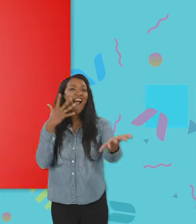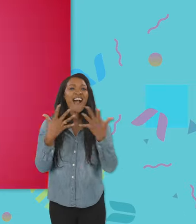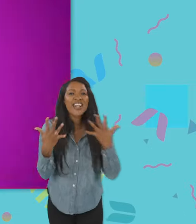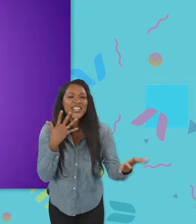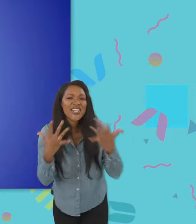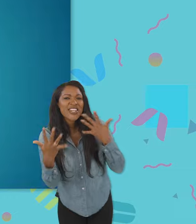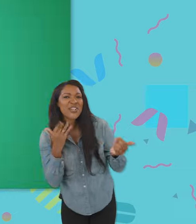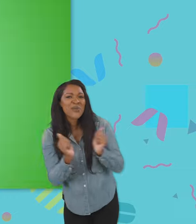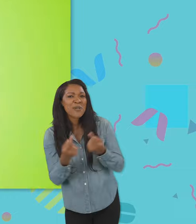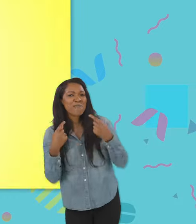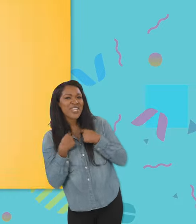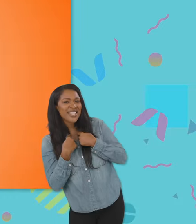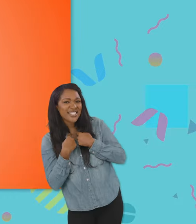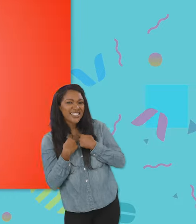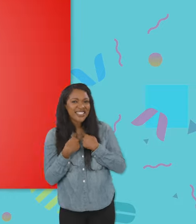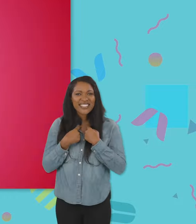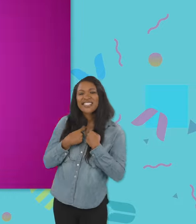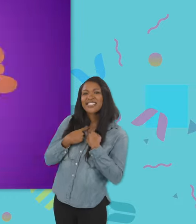Come learn some colors with me.